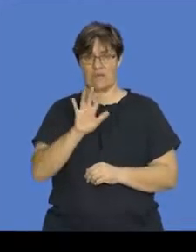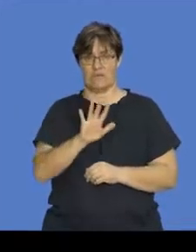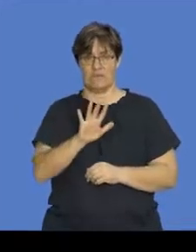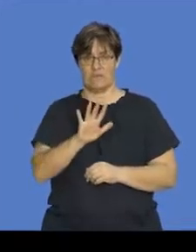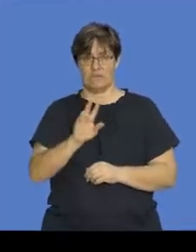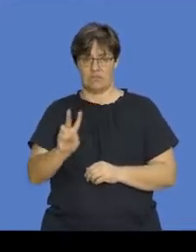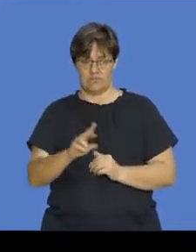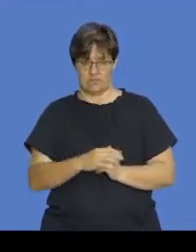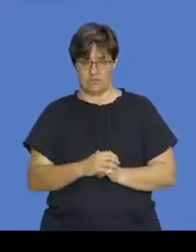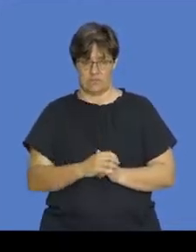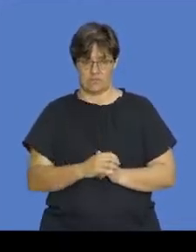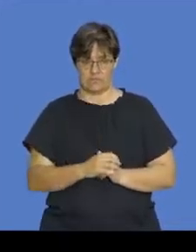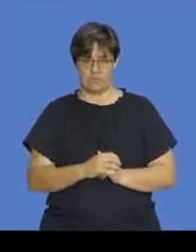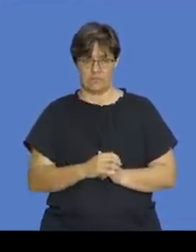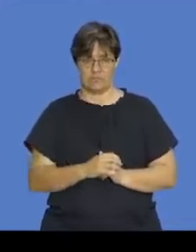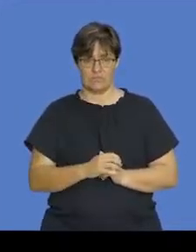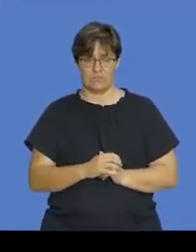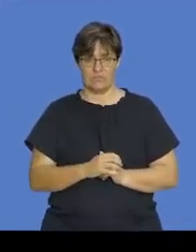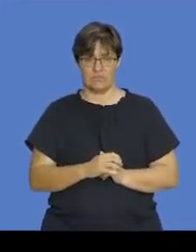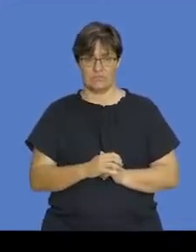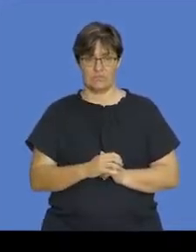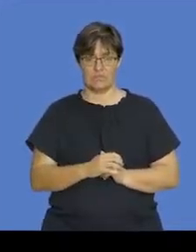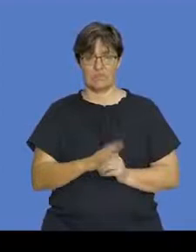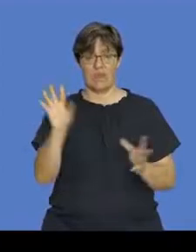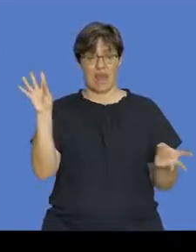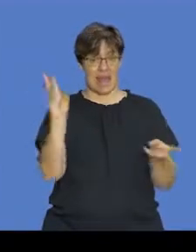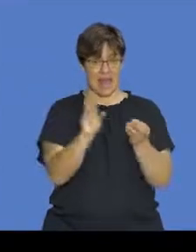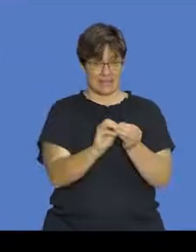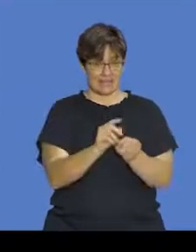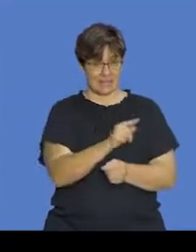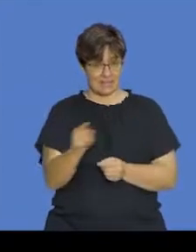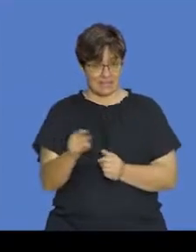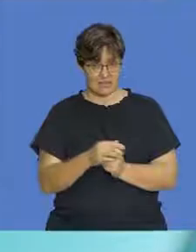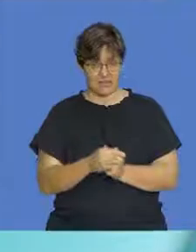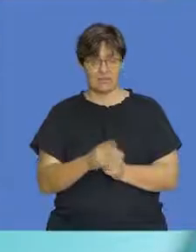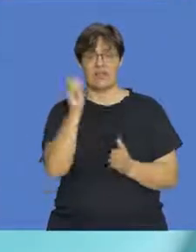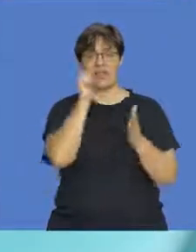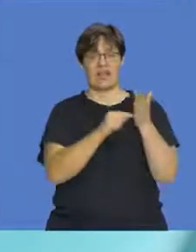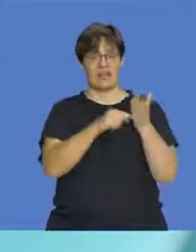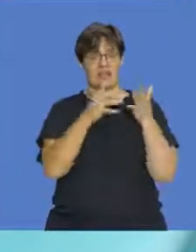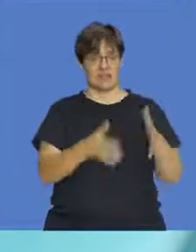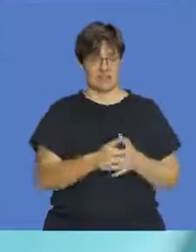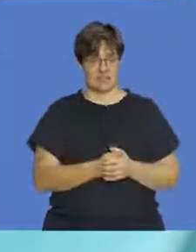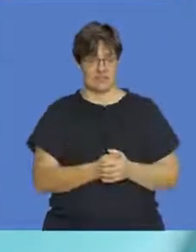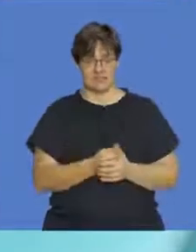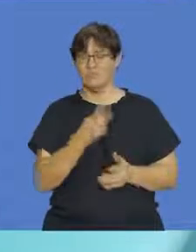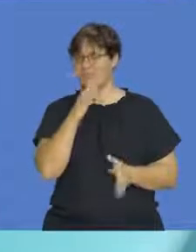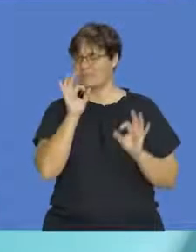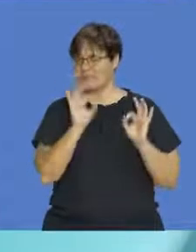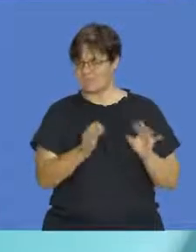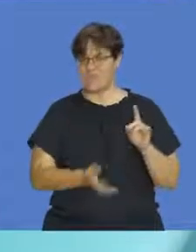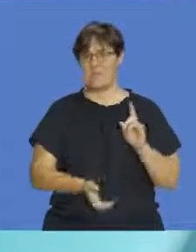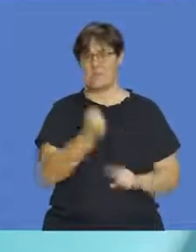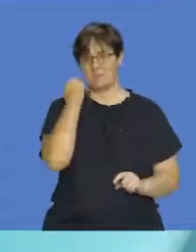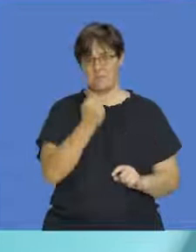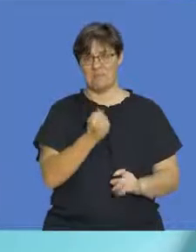of 52. And when you add all of those up, use a calculator, you will definitely